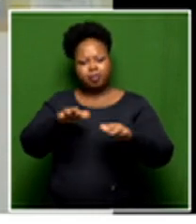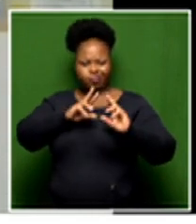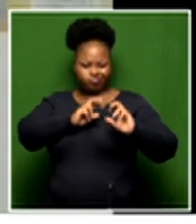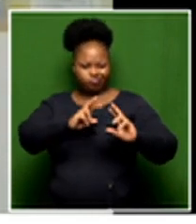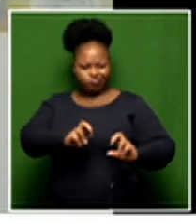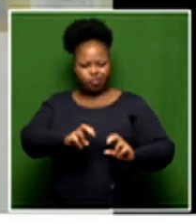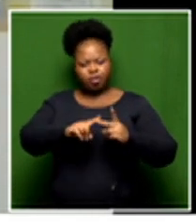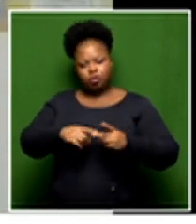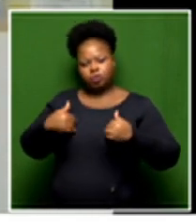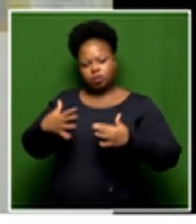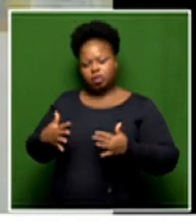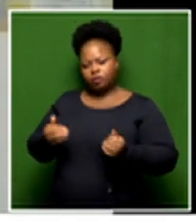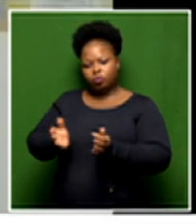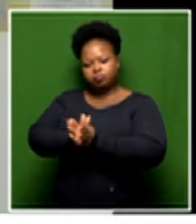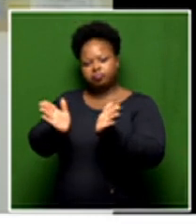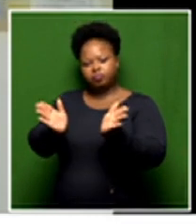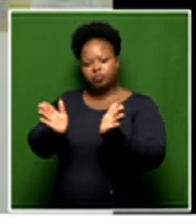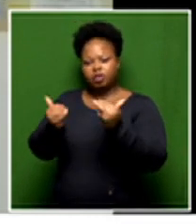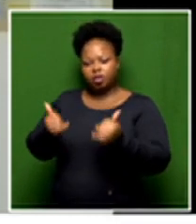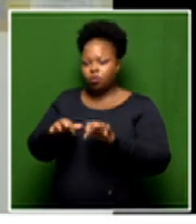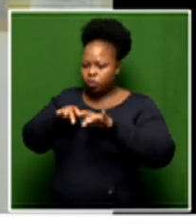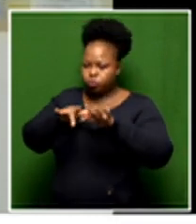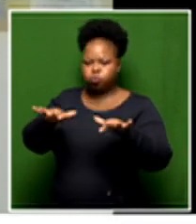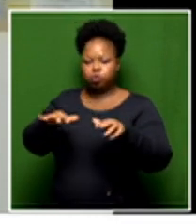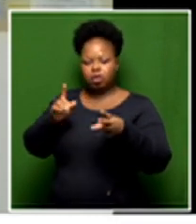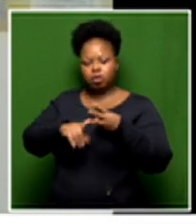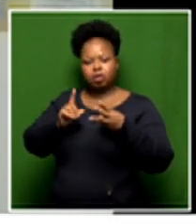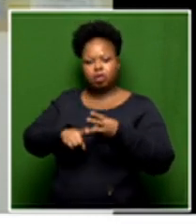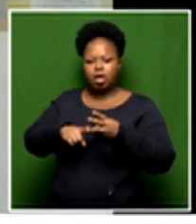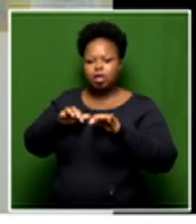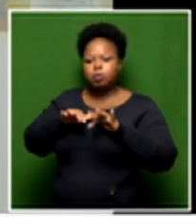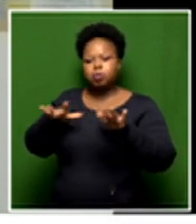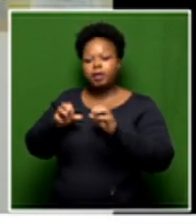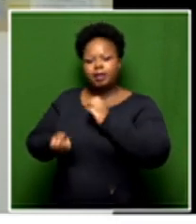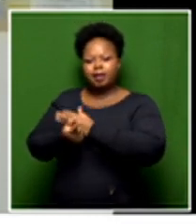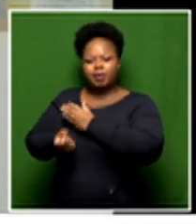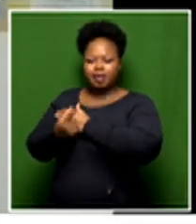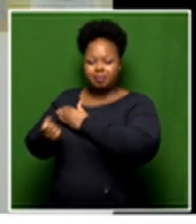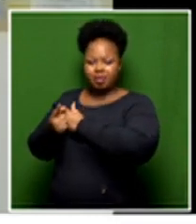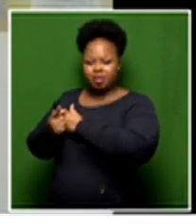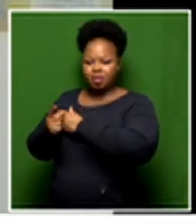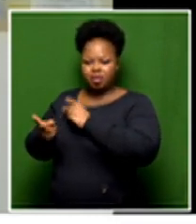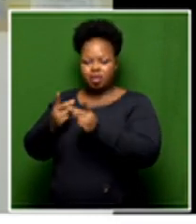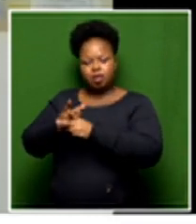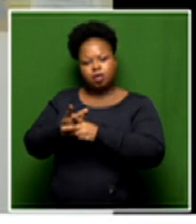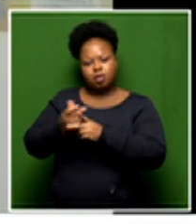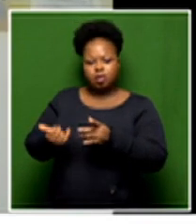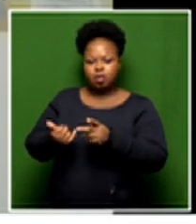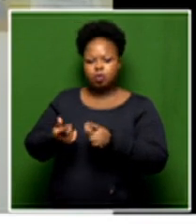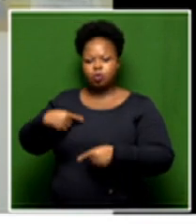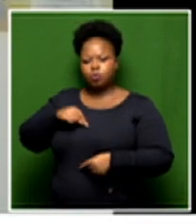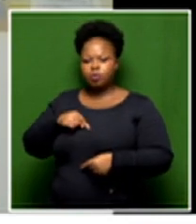was the initiation of the generalized epidemic. There was the phase of rapid spread. There was a phase where we described